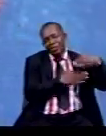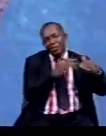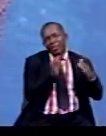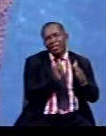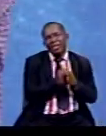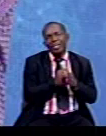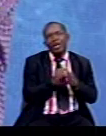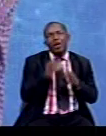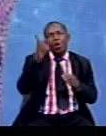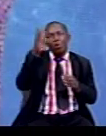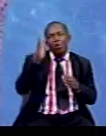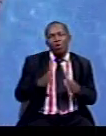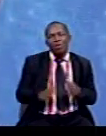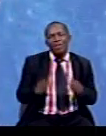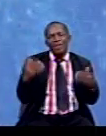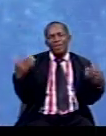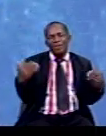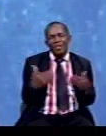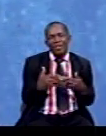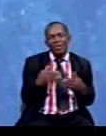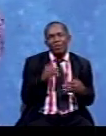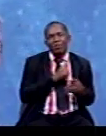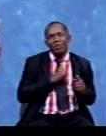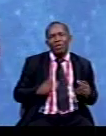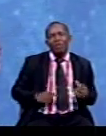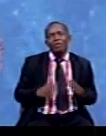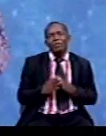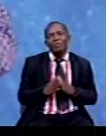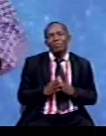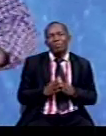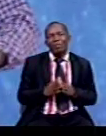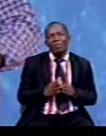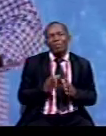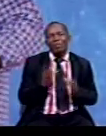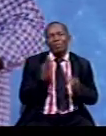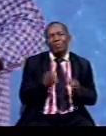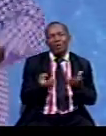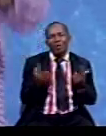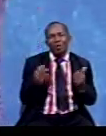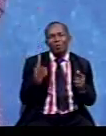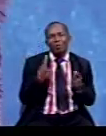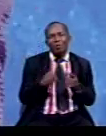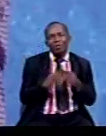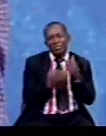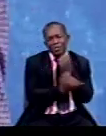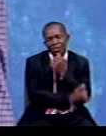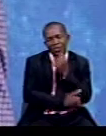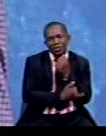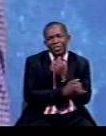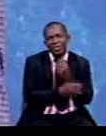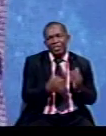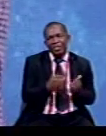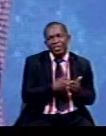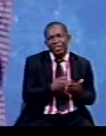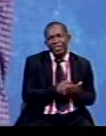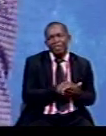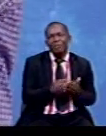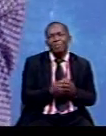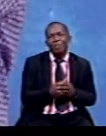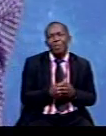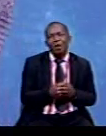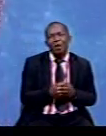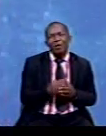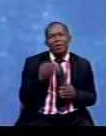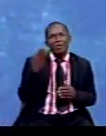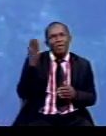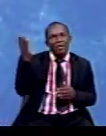come to this country, Ghana, and I'll be ending in a few seconds. There was a young man called Tetekwase who many years